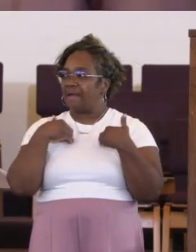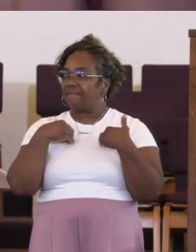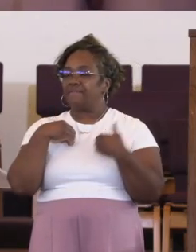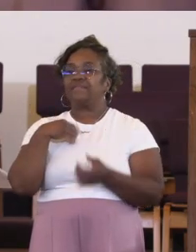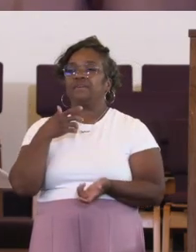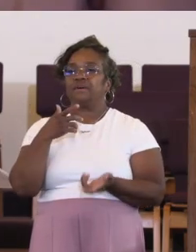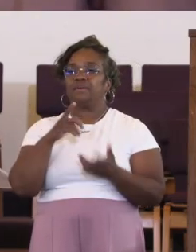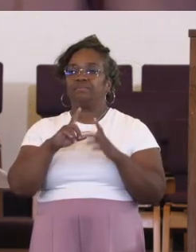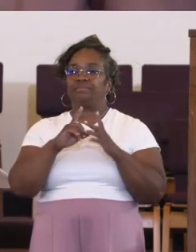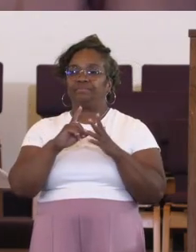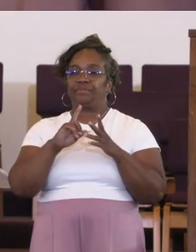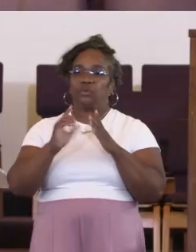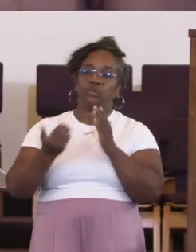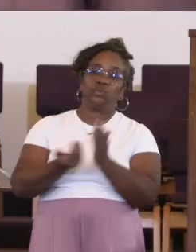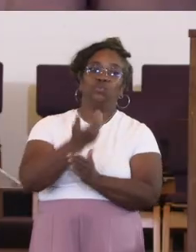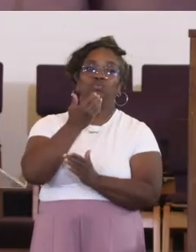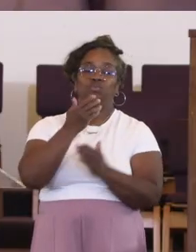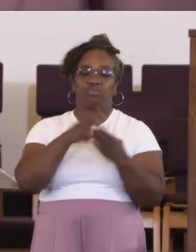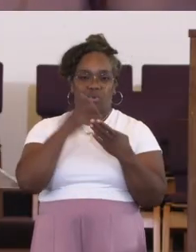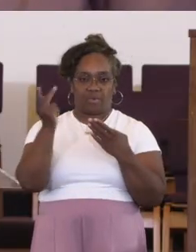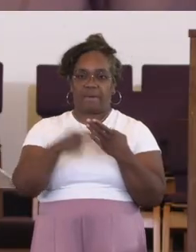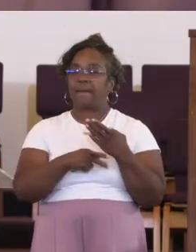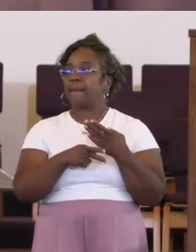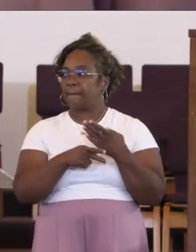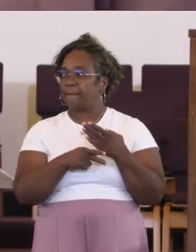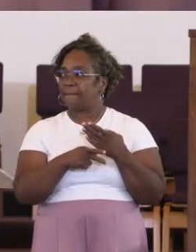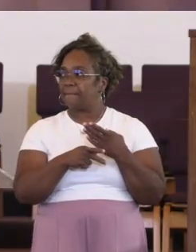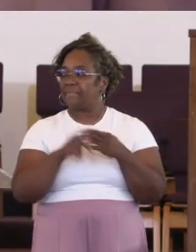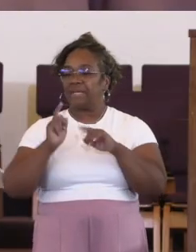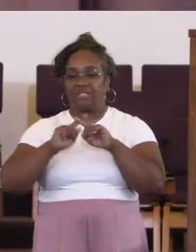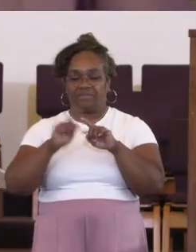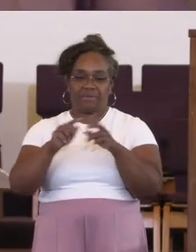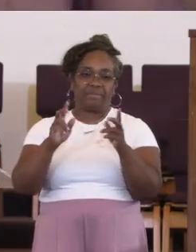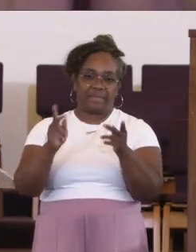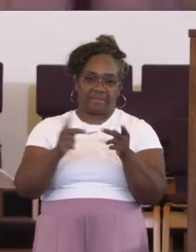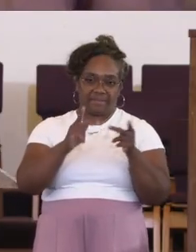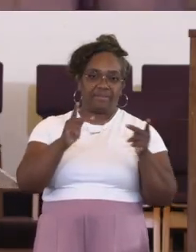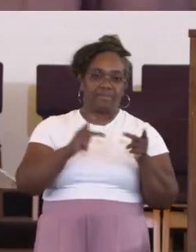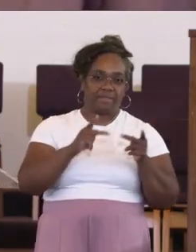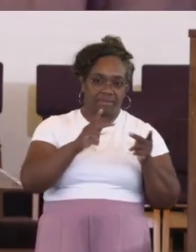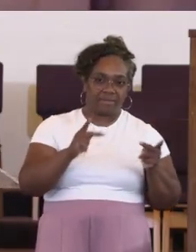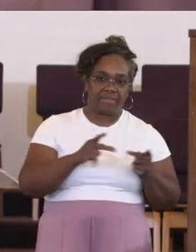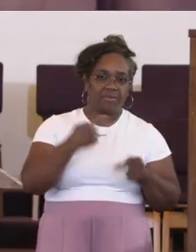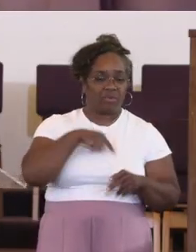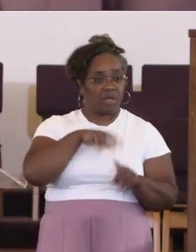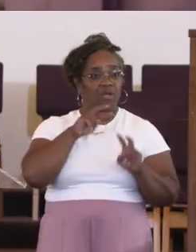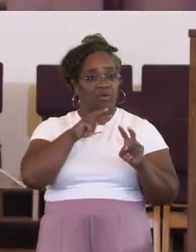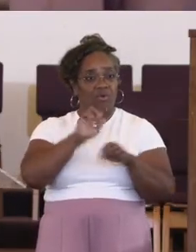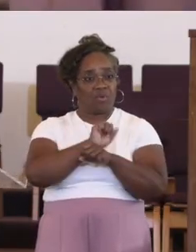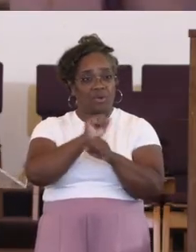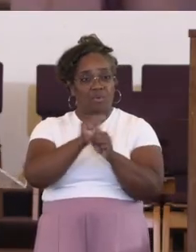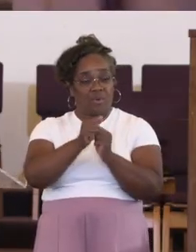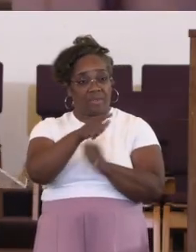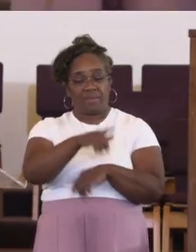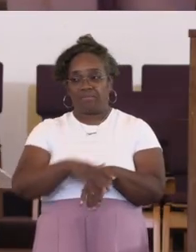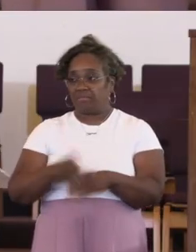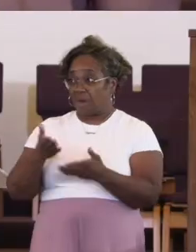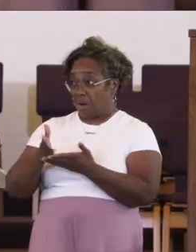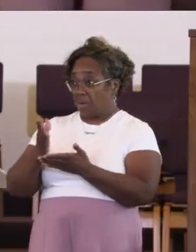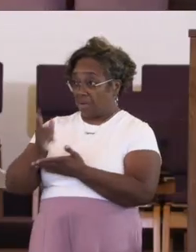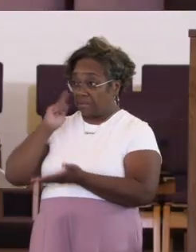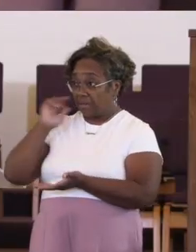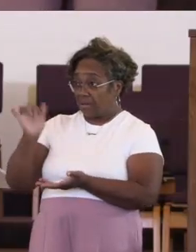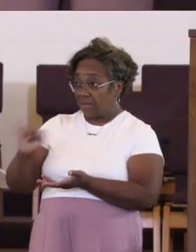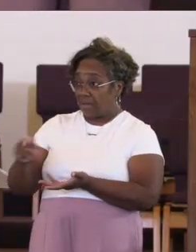Testing, yes. Yes, sir. We're working to have a pilot program in different locations, and we're looking forward to working with them. All right. It sounds like you've got